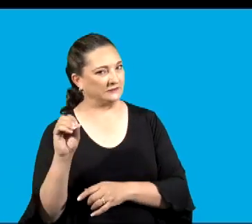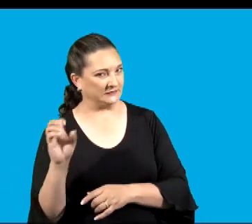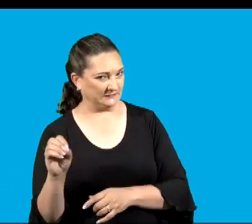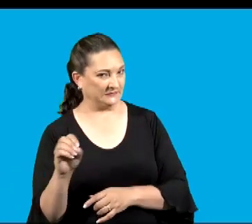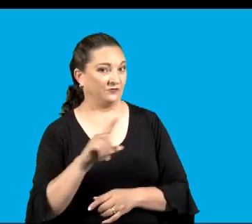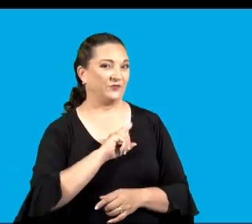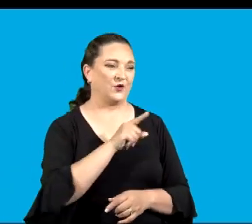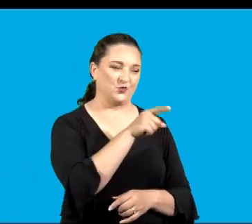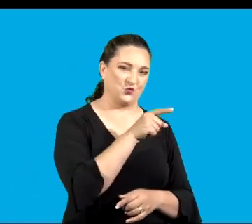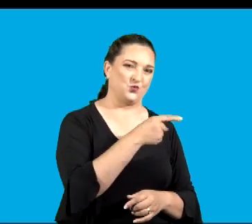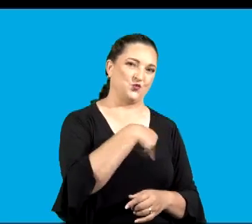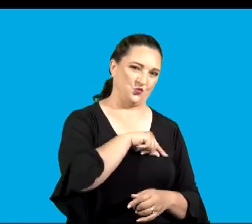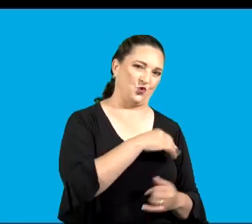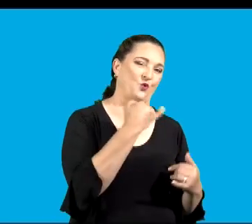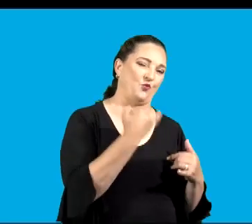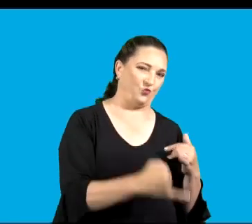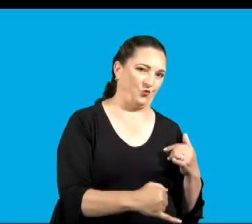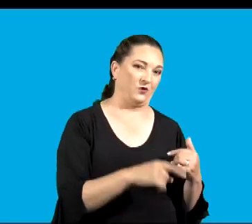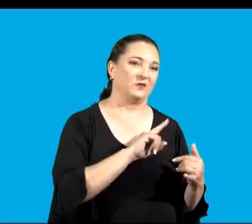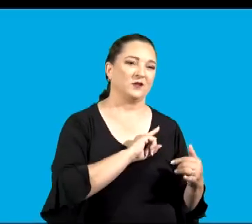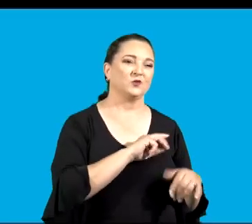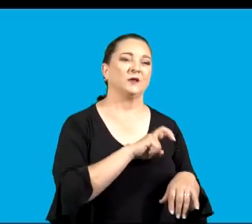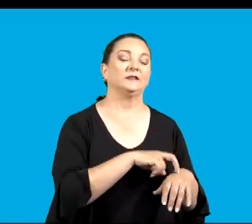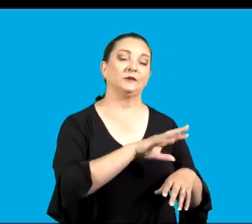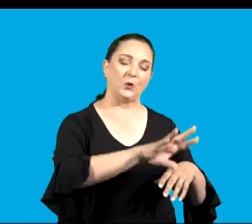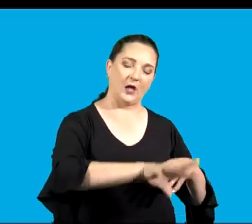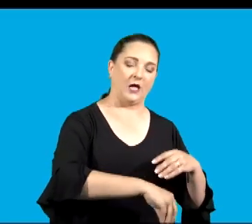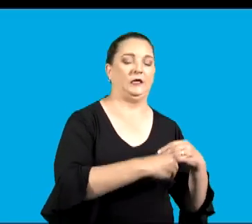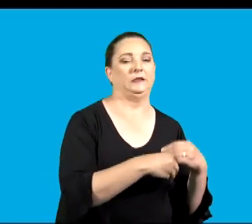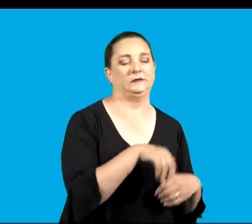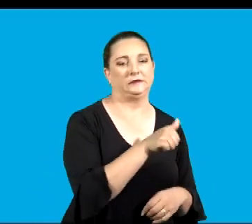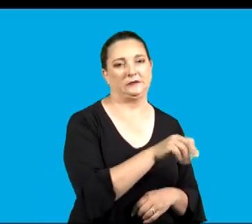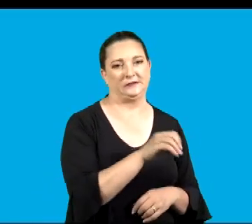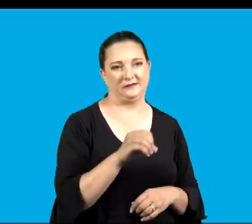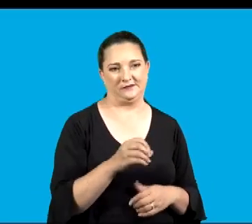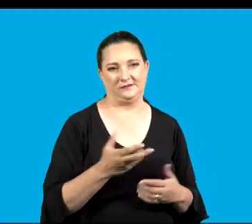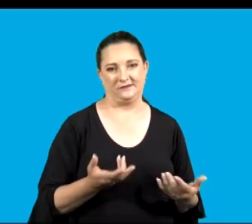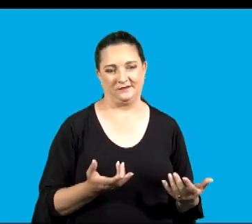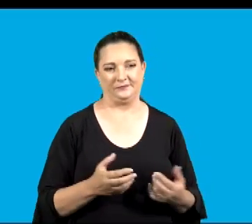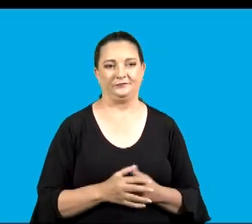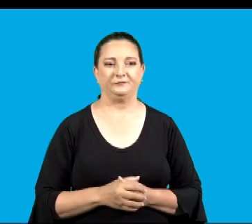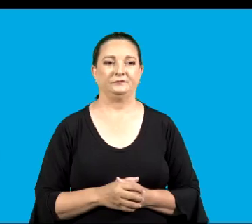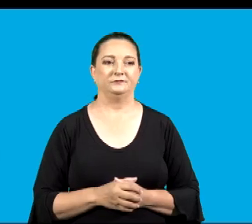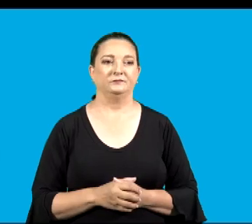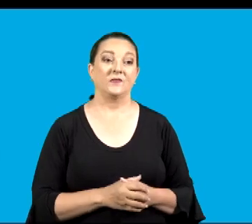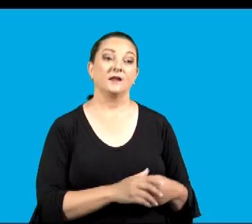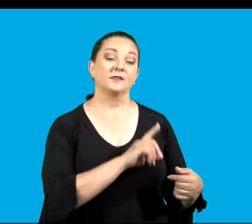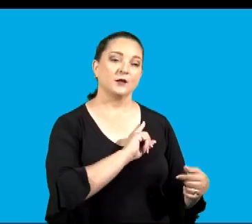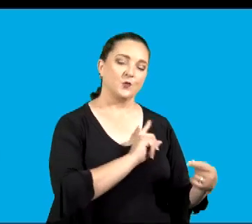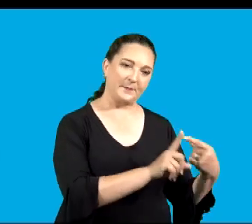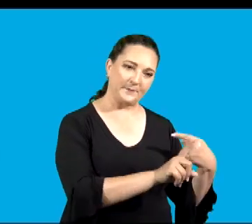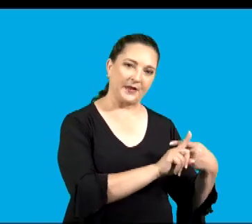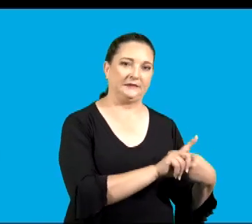must come and add back the other 600 that we had subtracted, yet we were not granted,